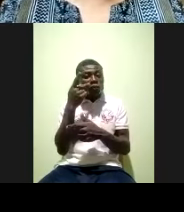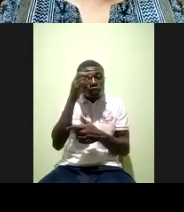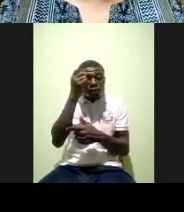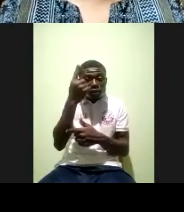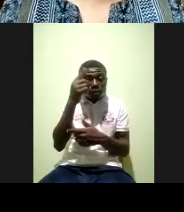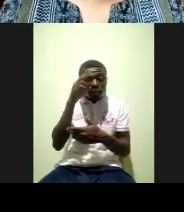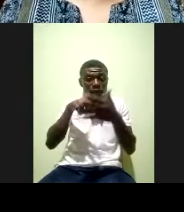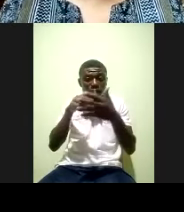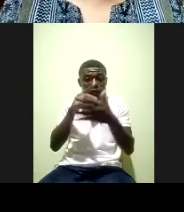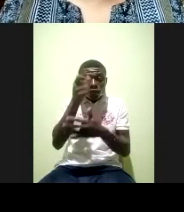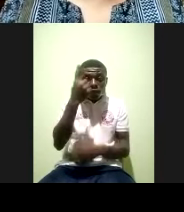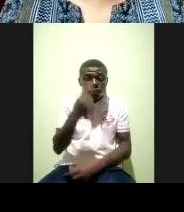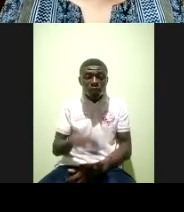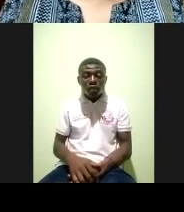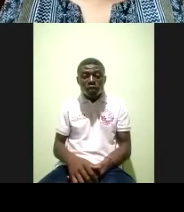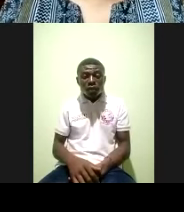Yeah.